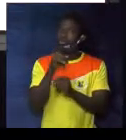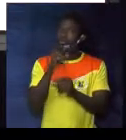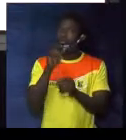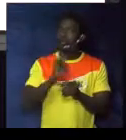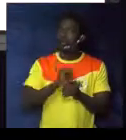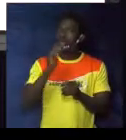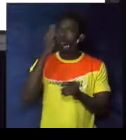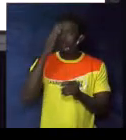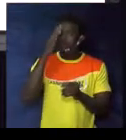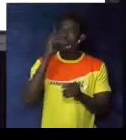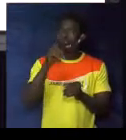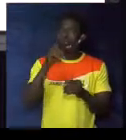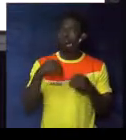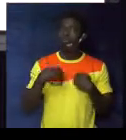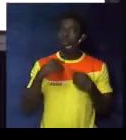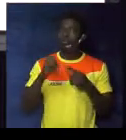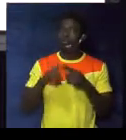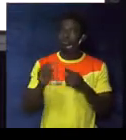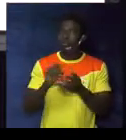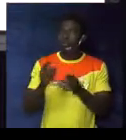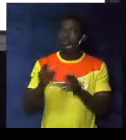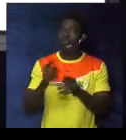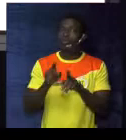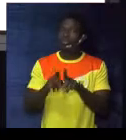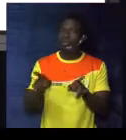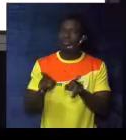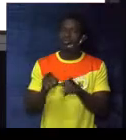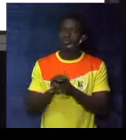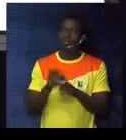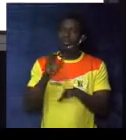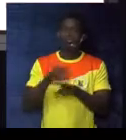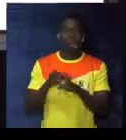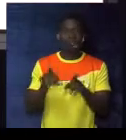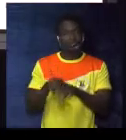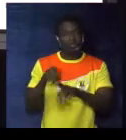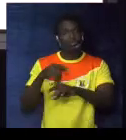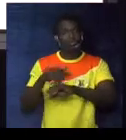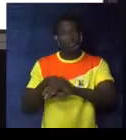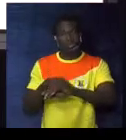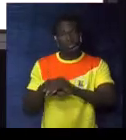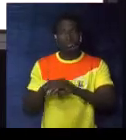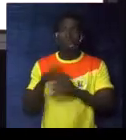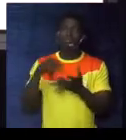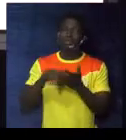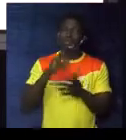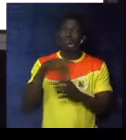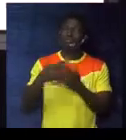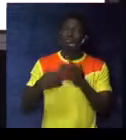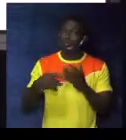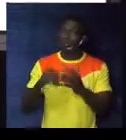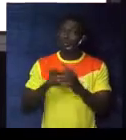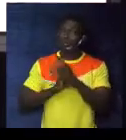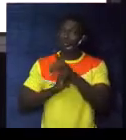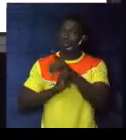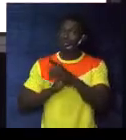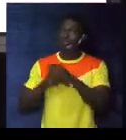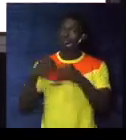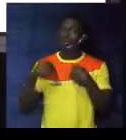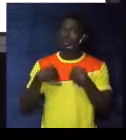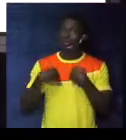bound to have things different from what I've written on the board. But at the same time, this is what I